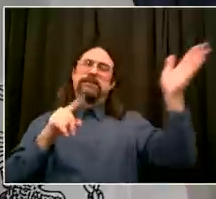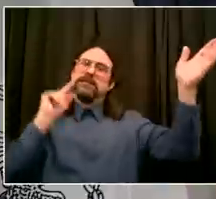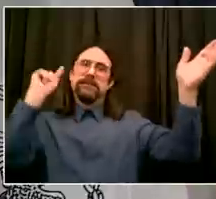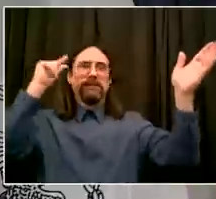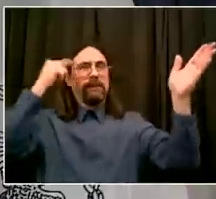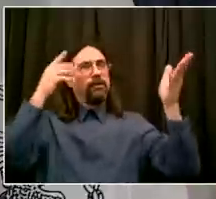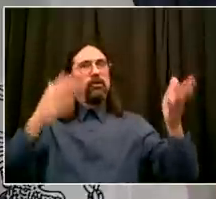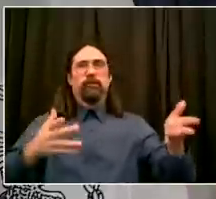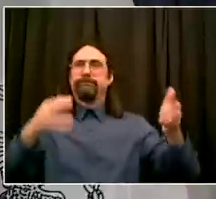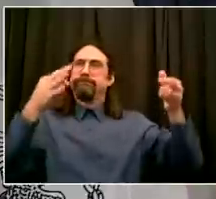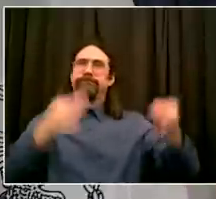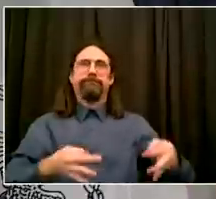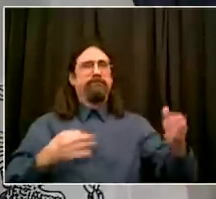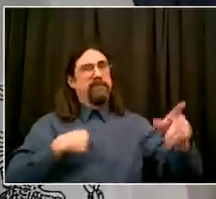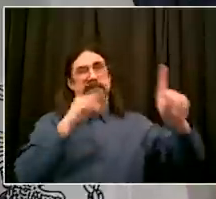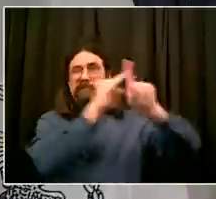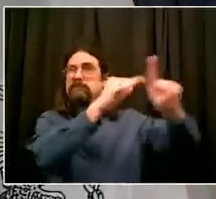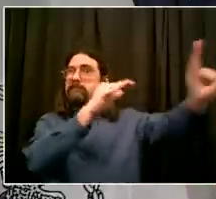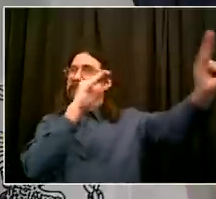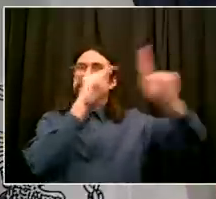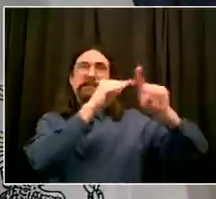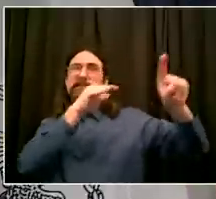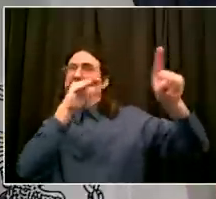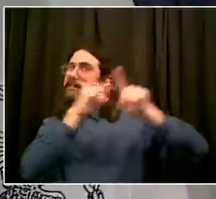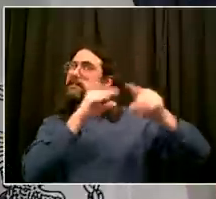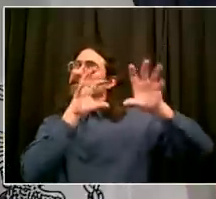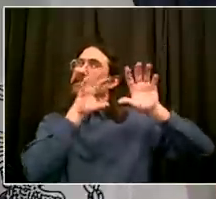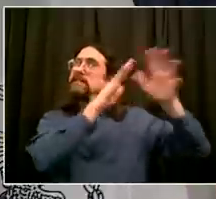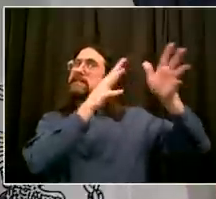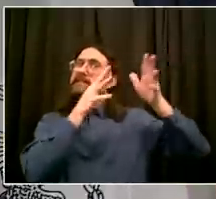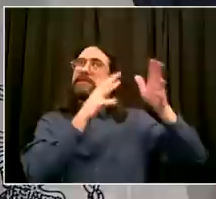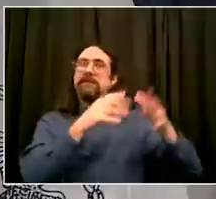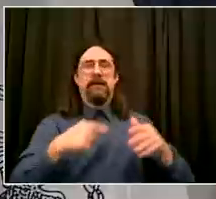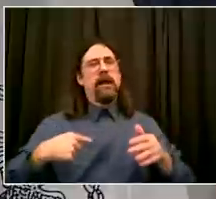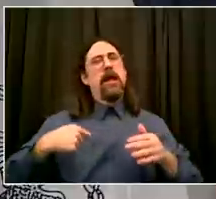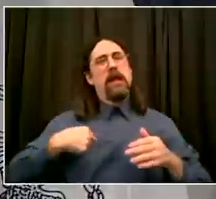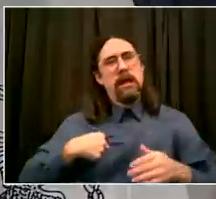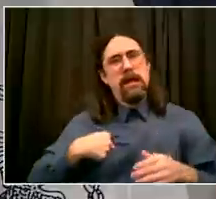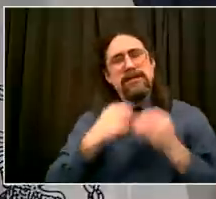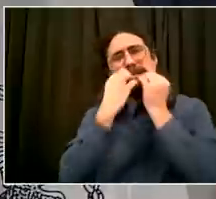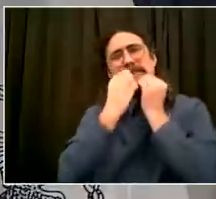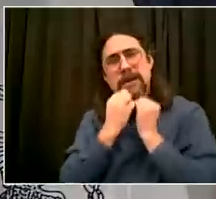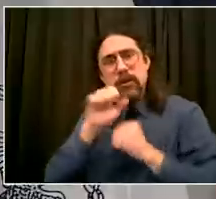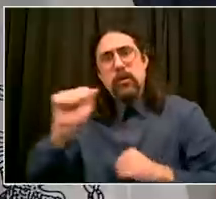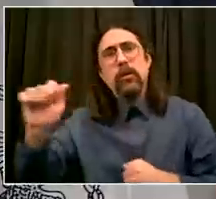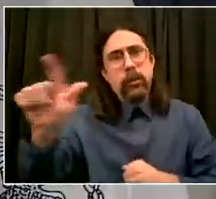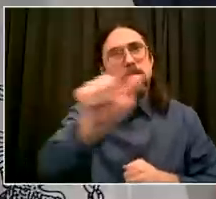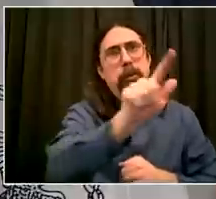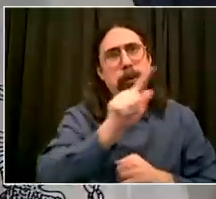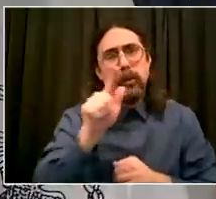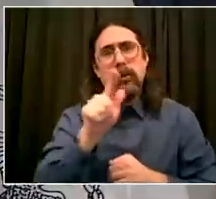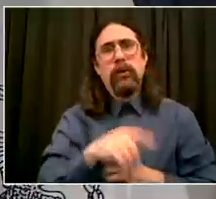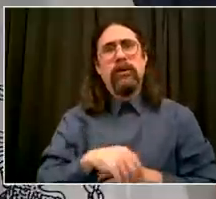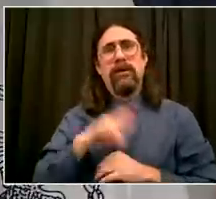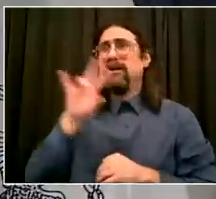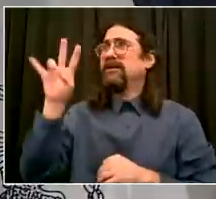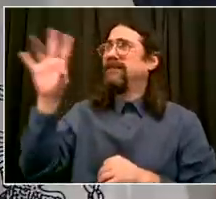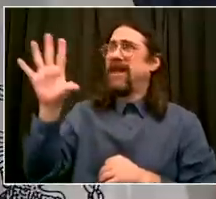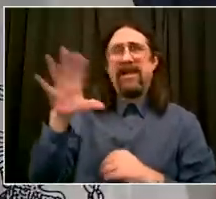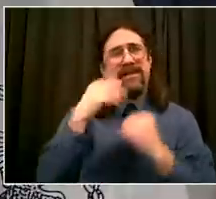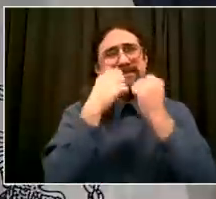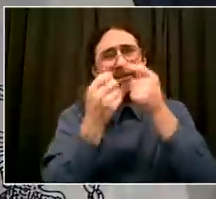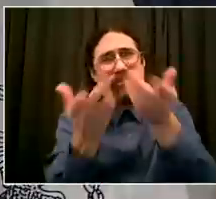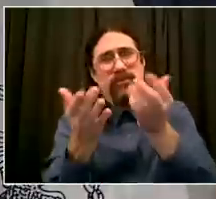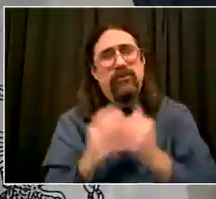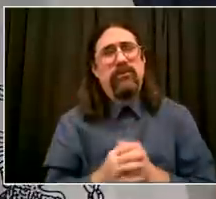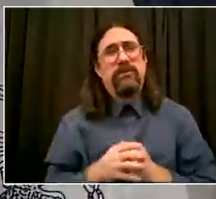concern in all communities. And you're right, communities of color are borne the brunt. But the single biggest determinant of vulnerability has been age.